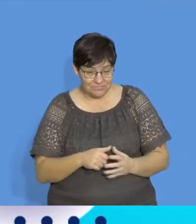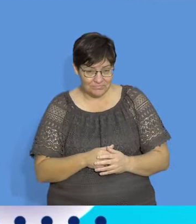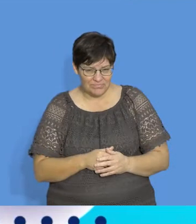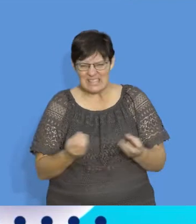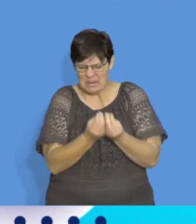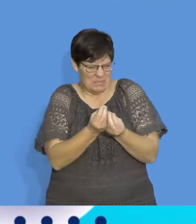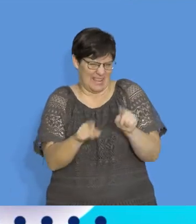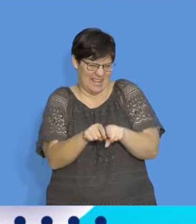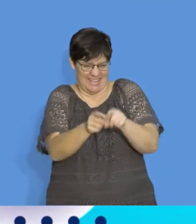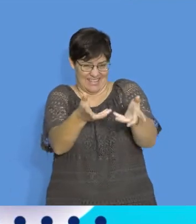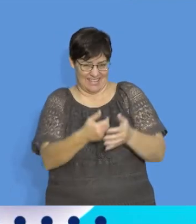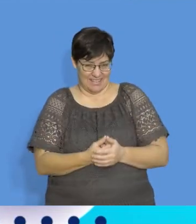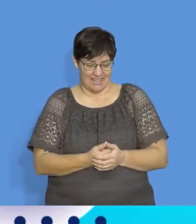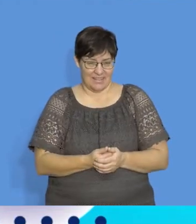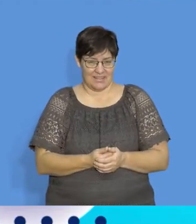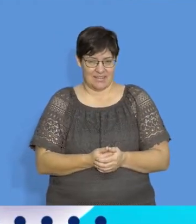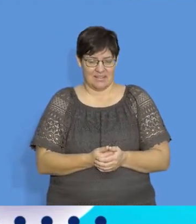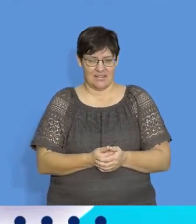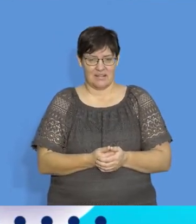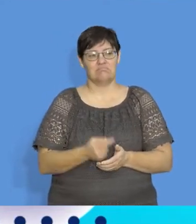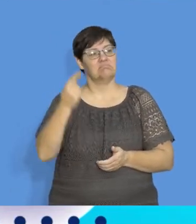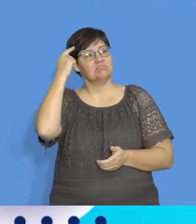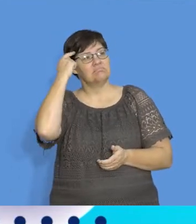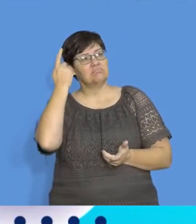Something of that nature. So think of other variables that are